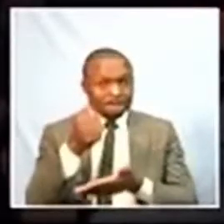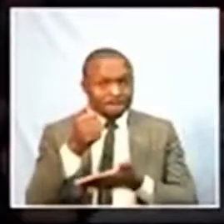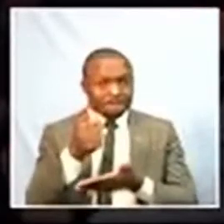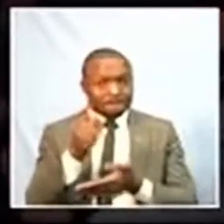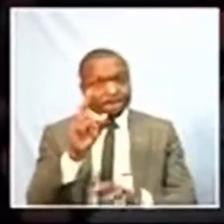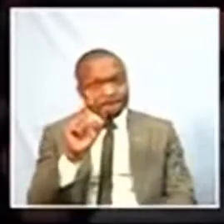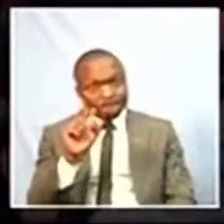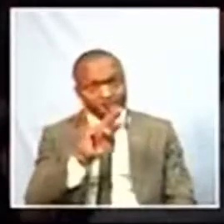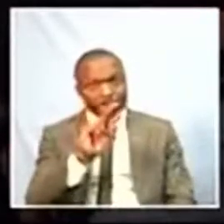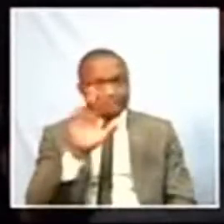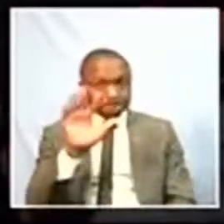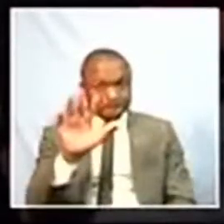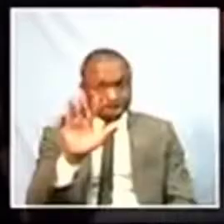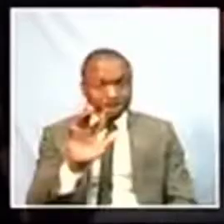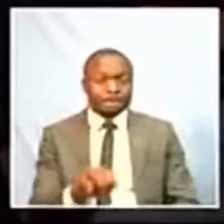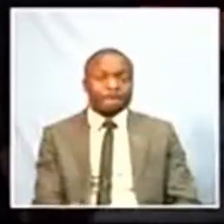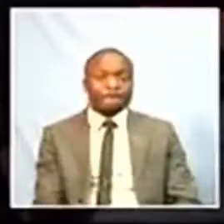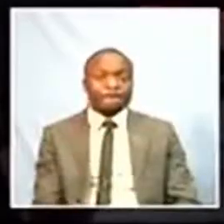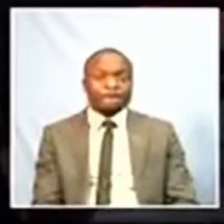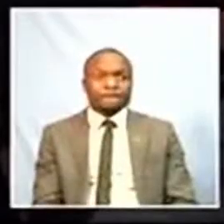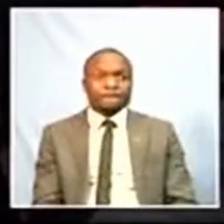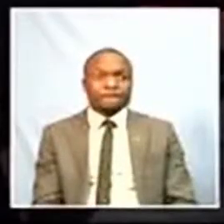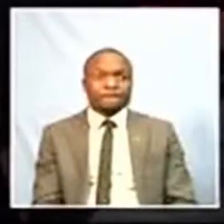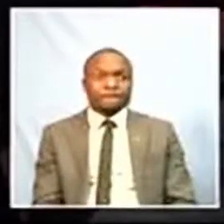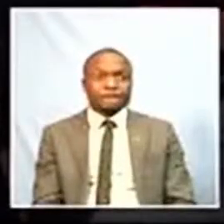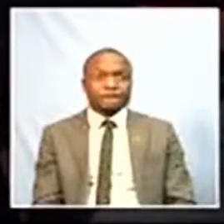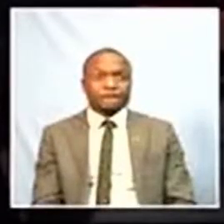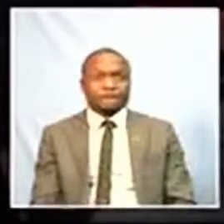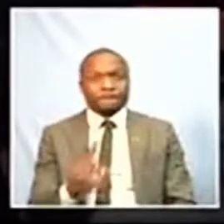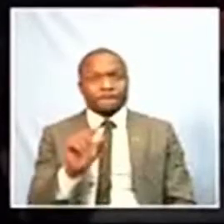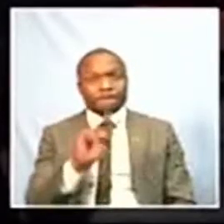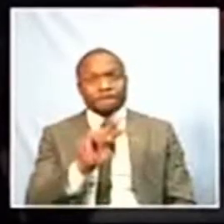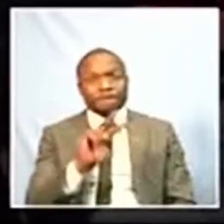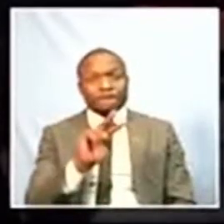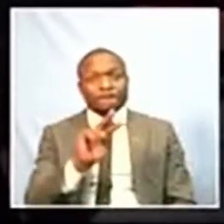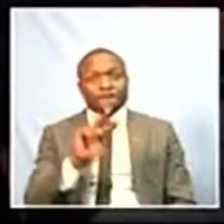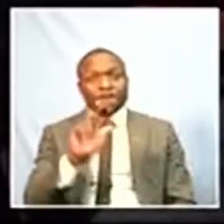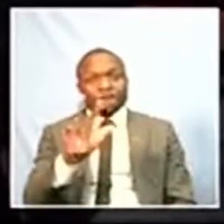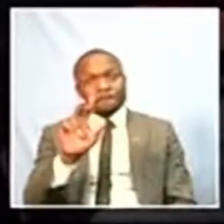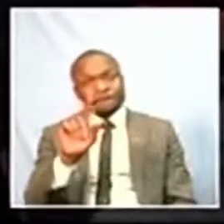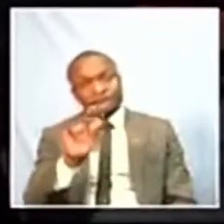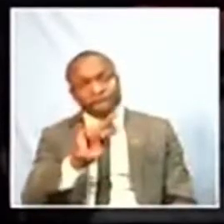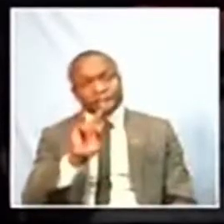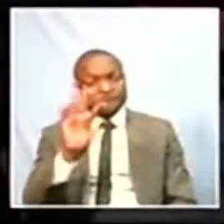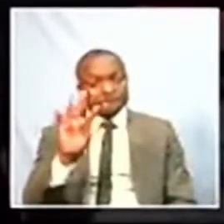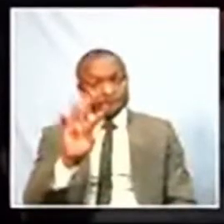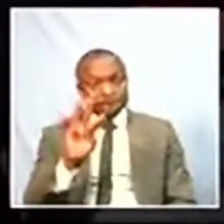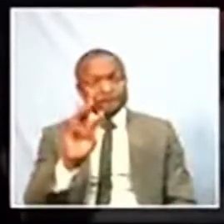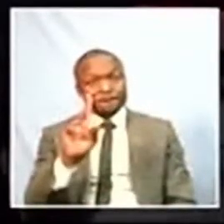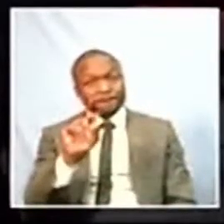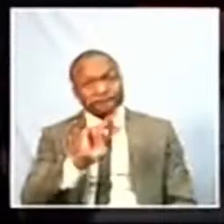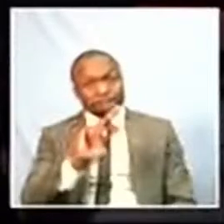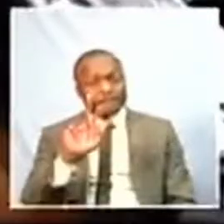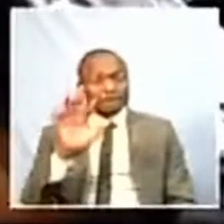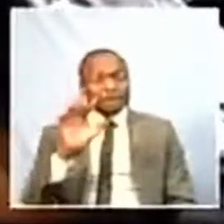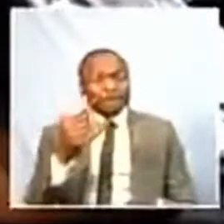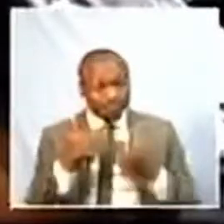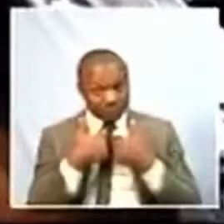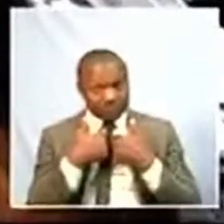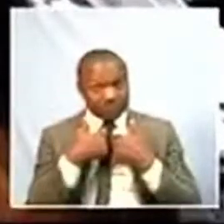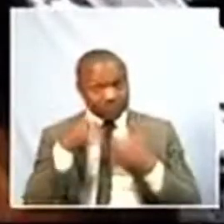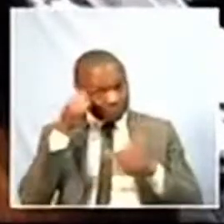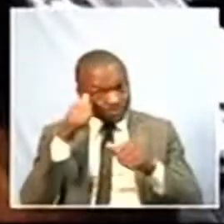to 2025. Up to 20, so 2023, 2024, you seem to have even the resolution, isn't